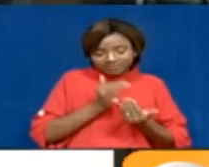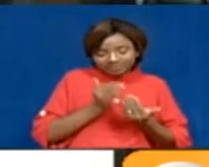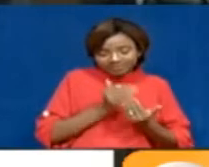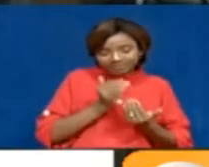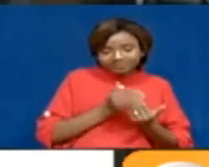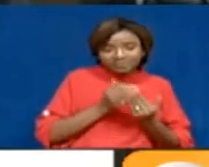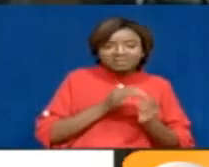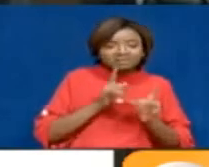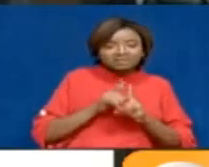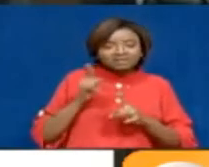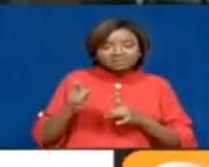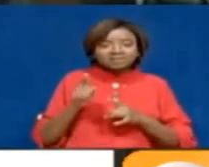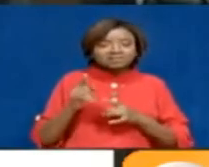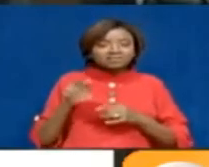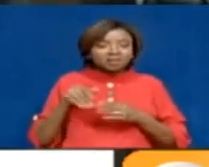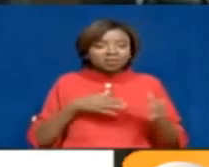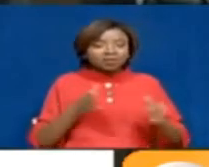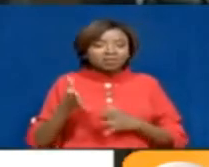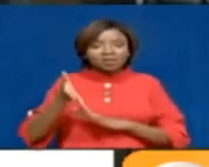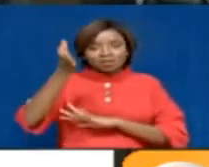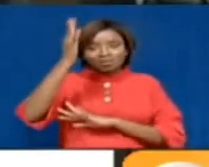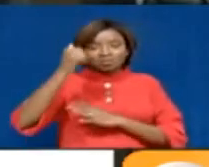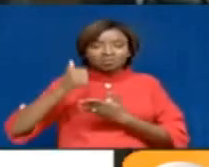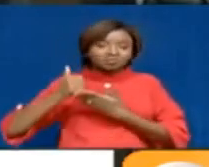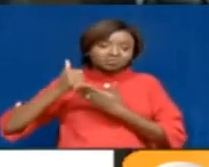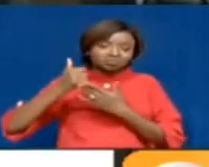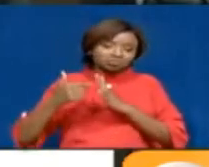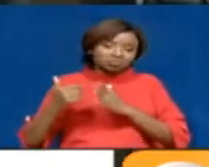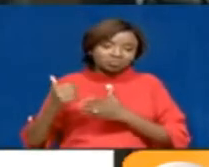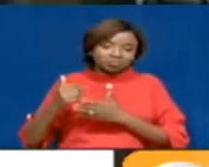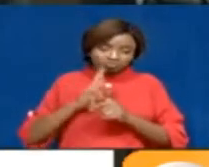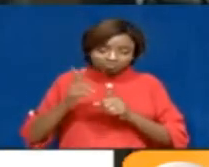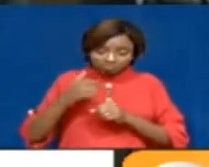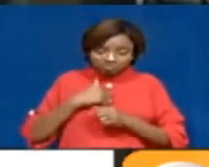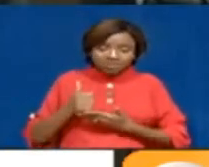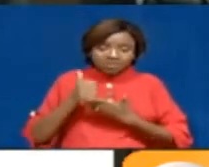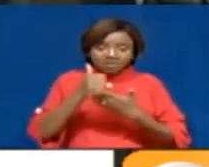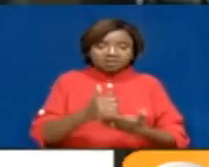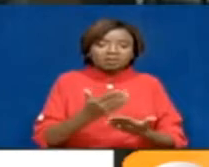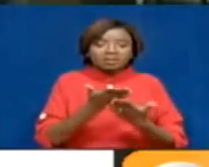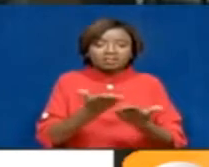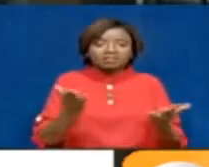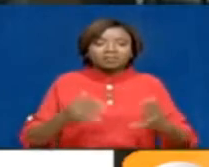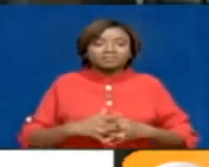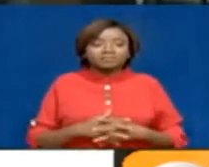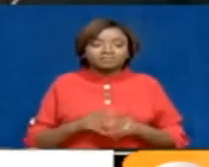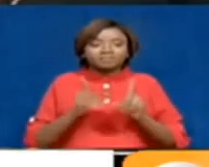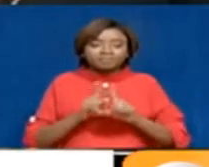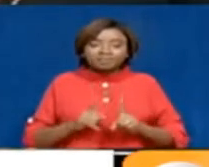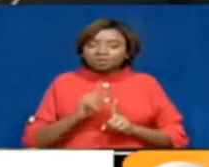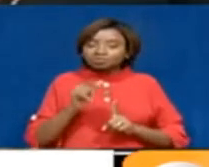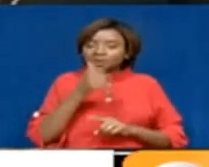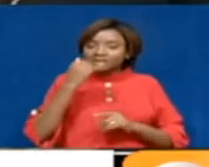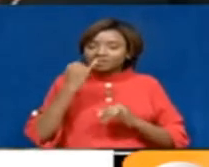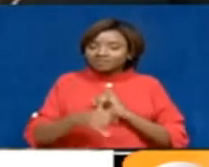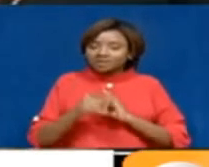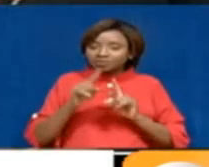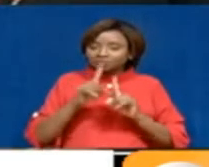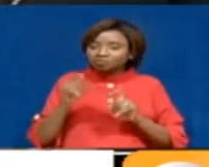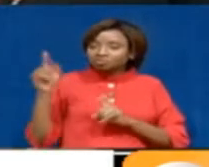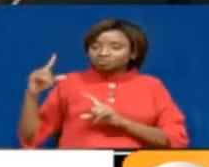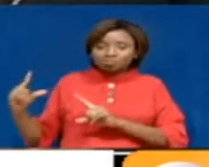just God's help. And all I right. thank God that we were able to take care of him. All right. Archbishop, as we wind up on this, what is your message